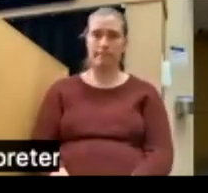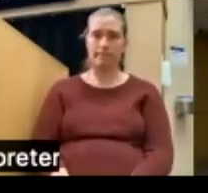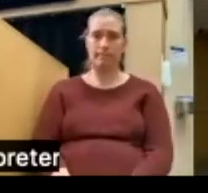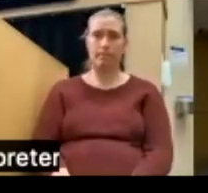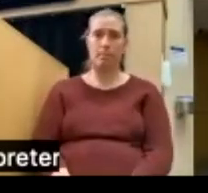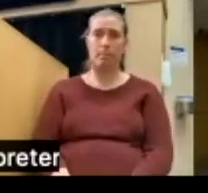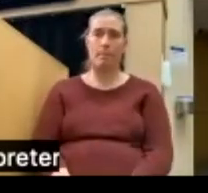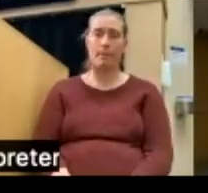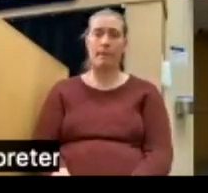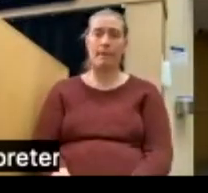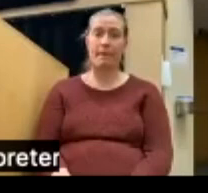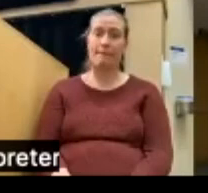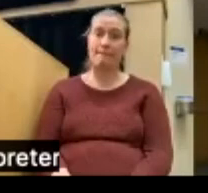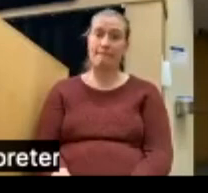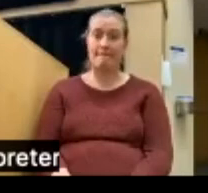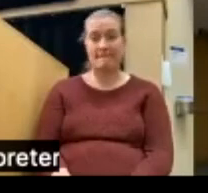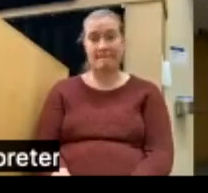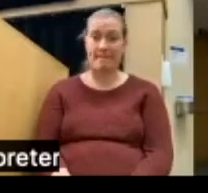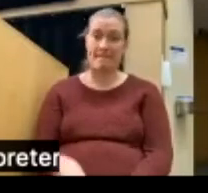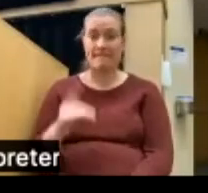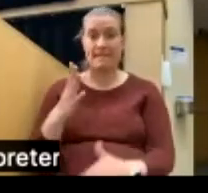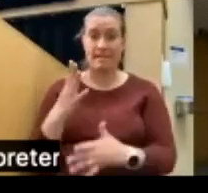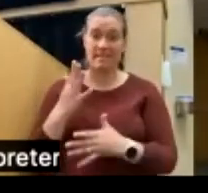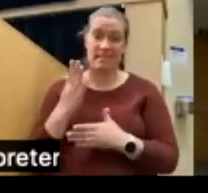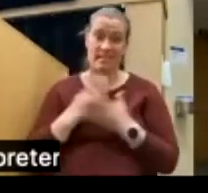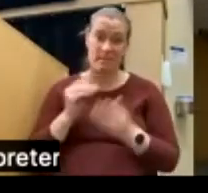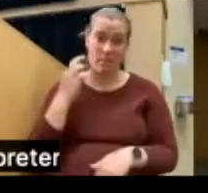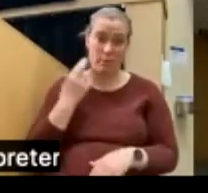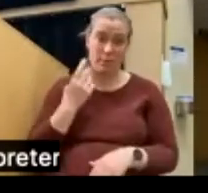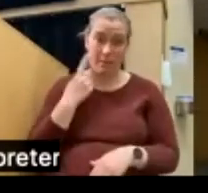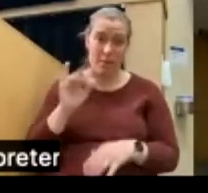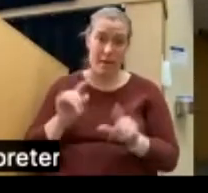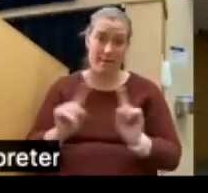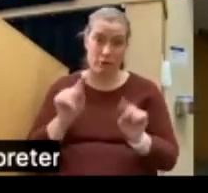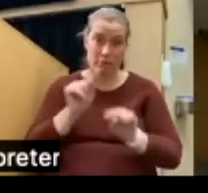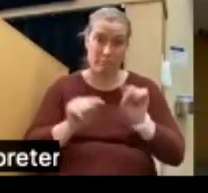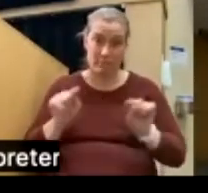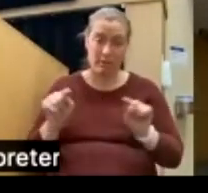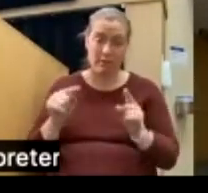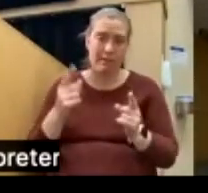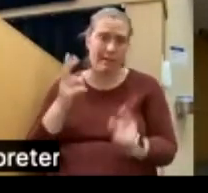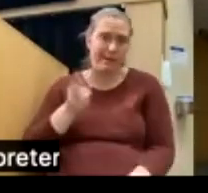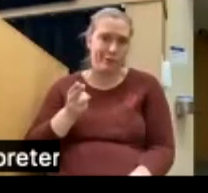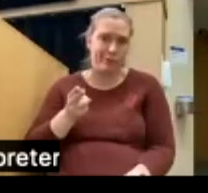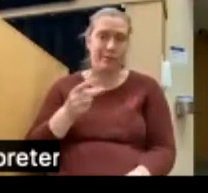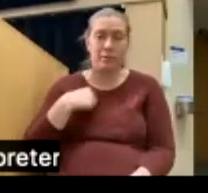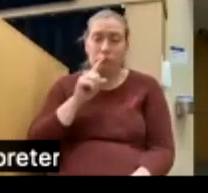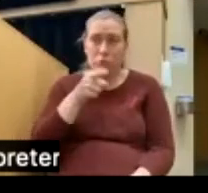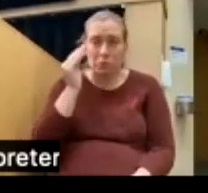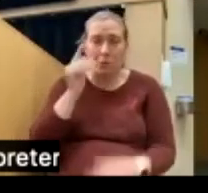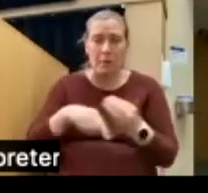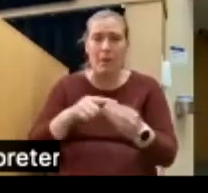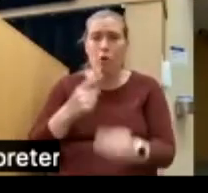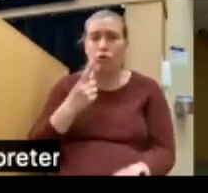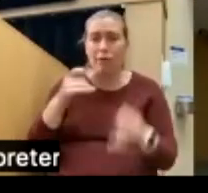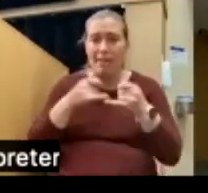you know, part of this for the reasons and the differences are historical. So you're probably familiar with redlining, which has affected